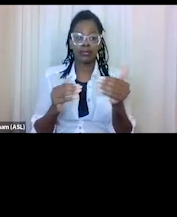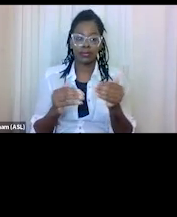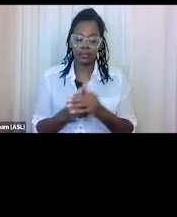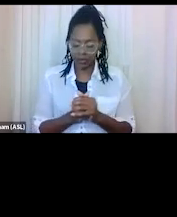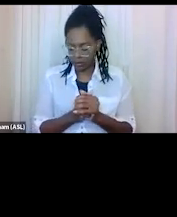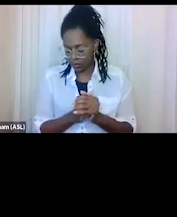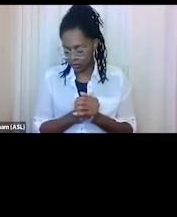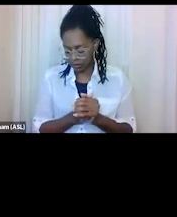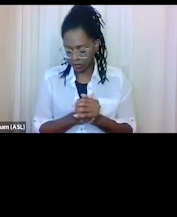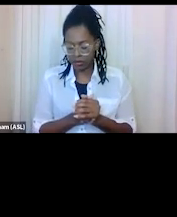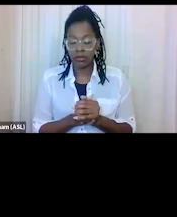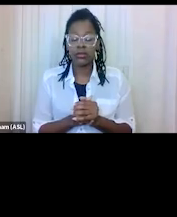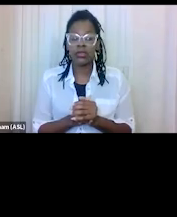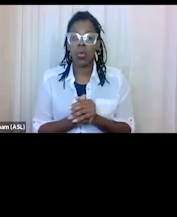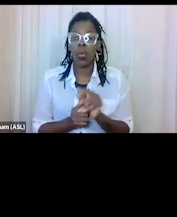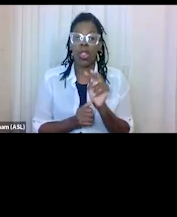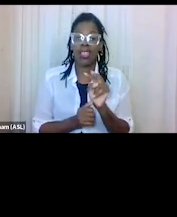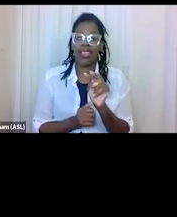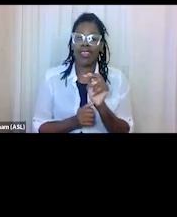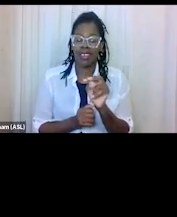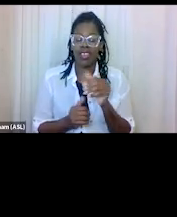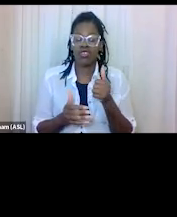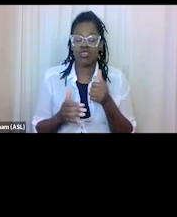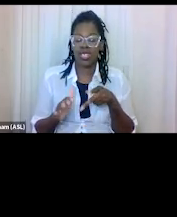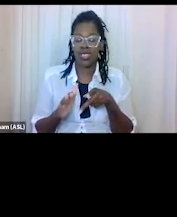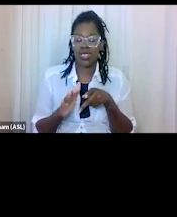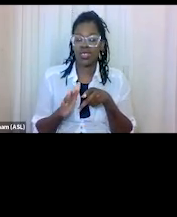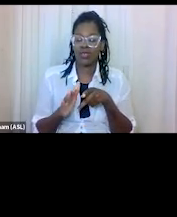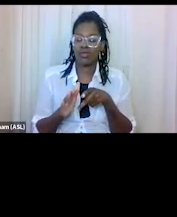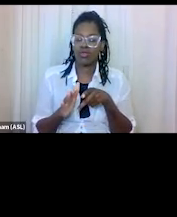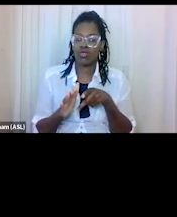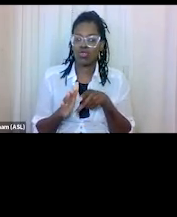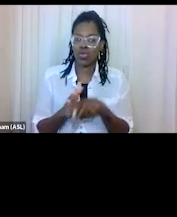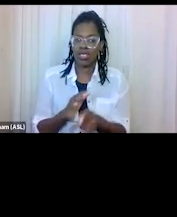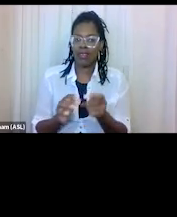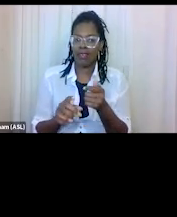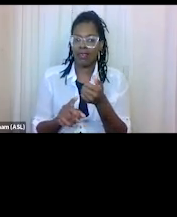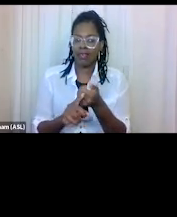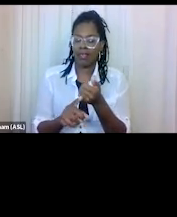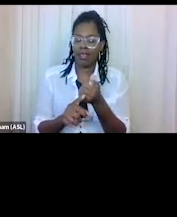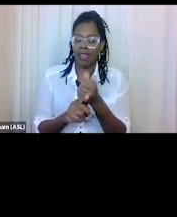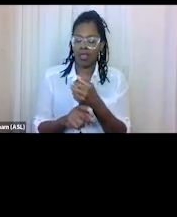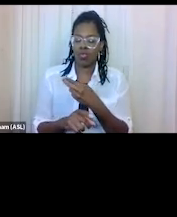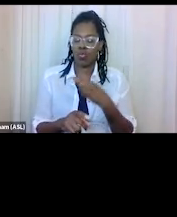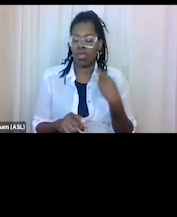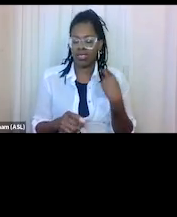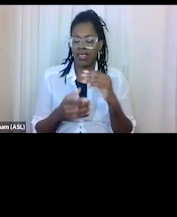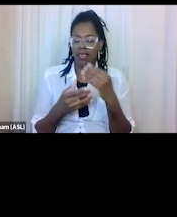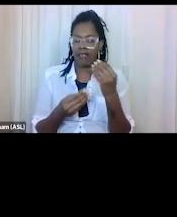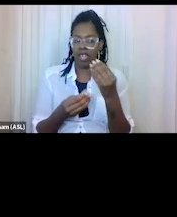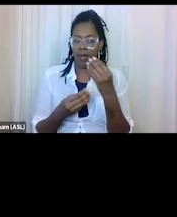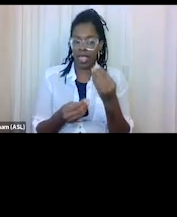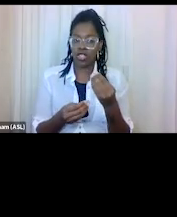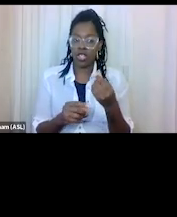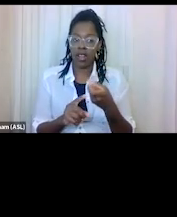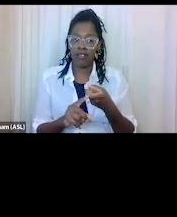So looking at some suicide risk data in a little bit greater detail. So some estimates from the recent Youth Behavior